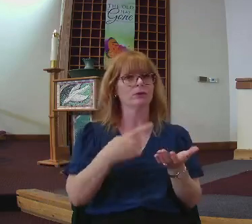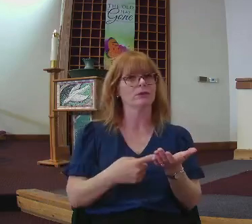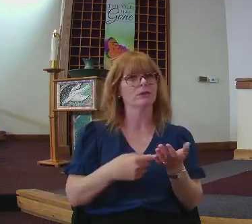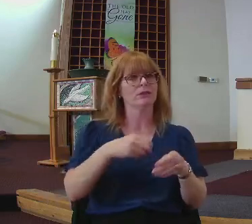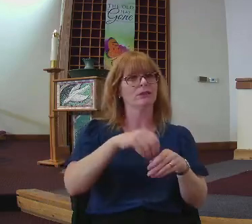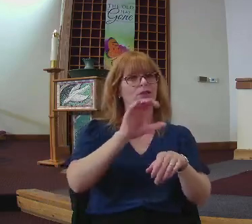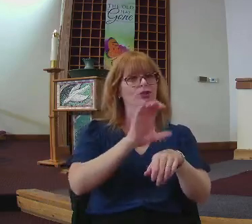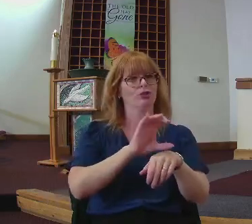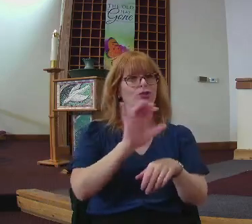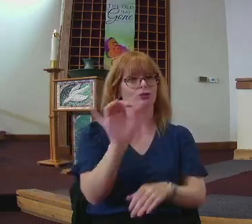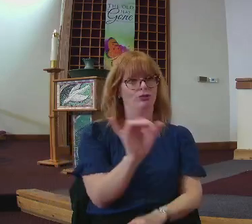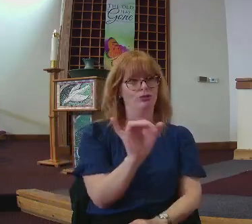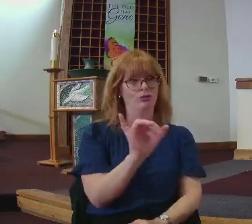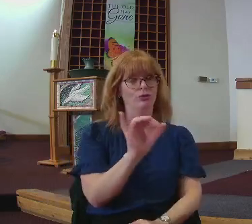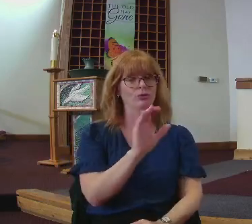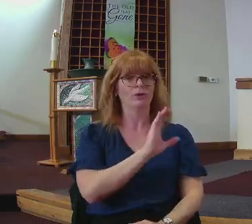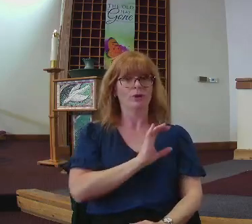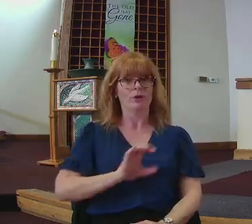faith really